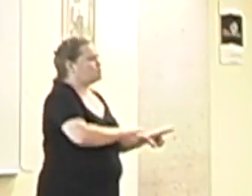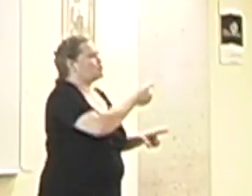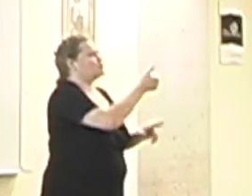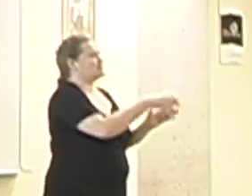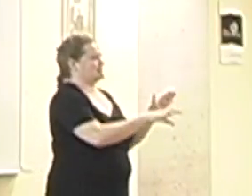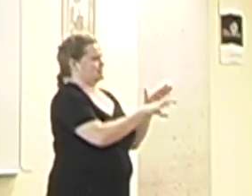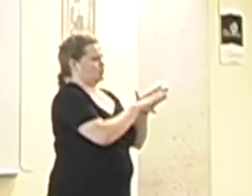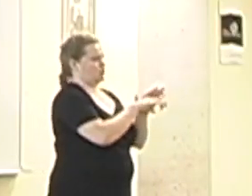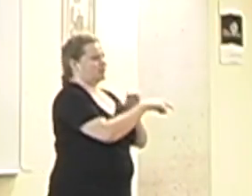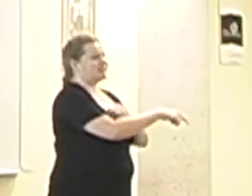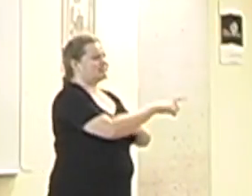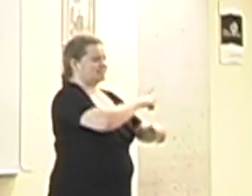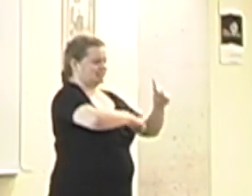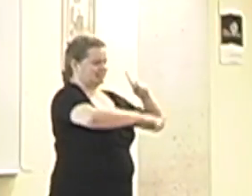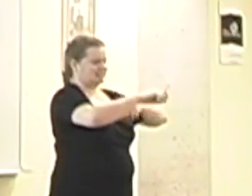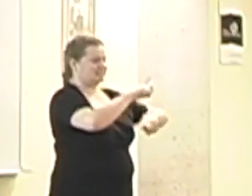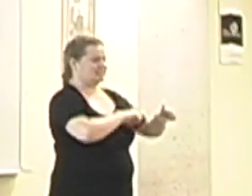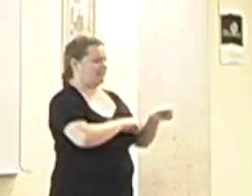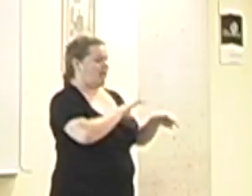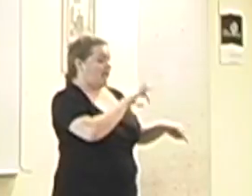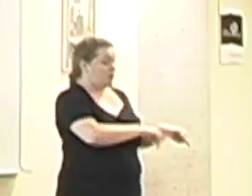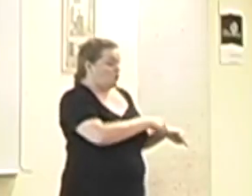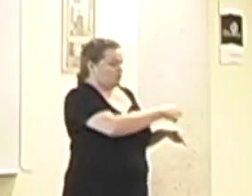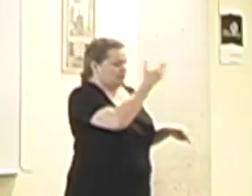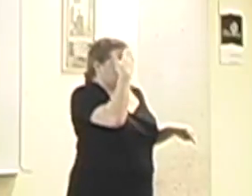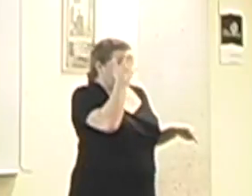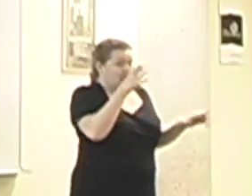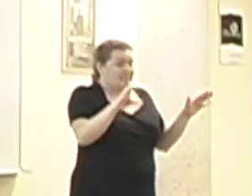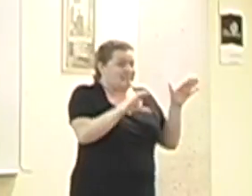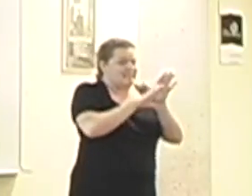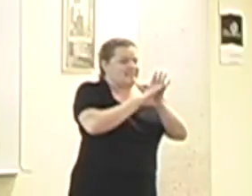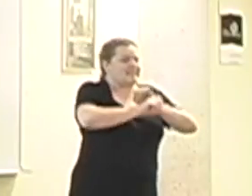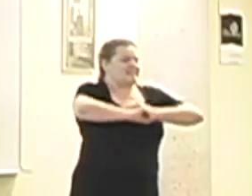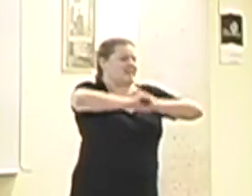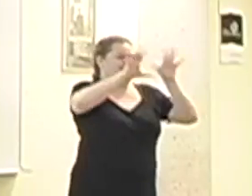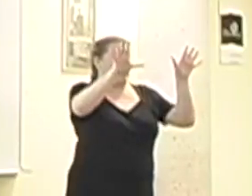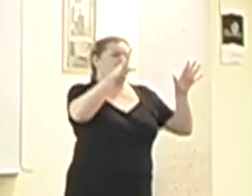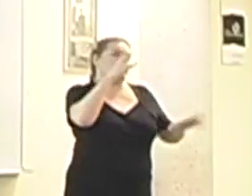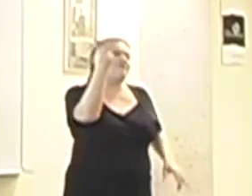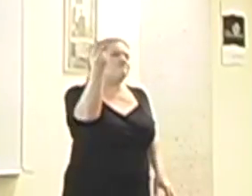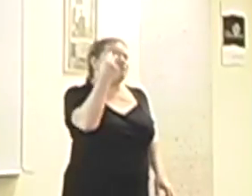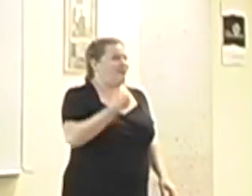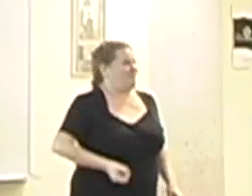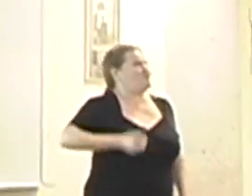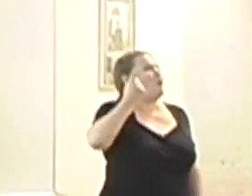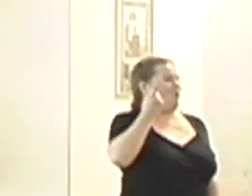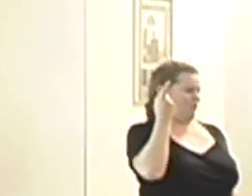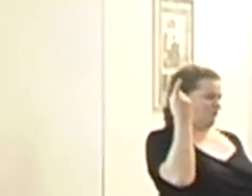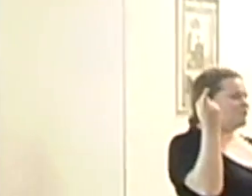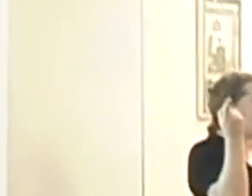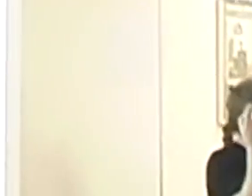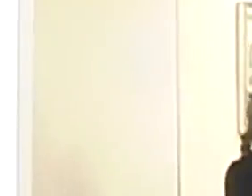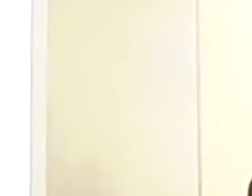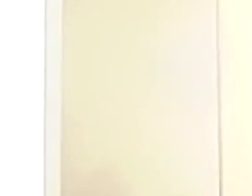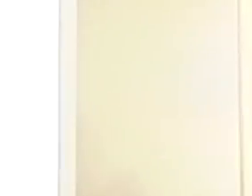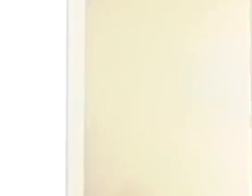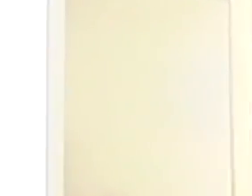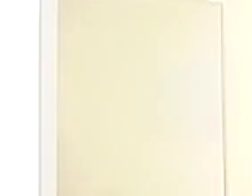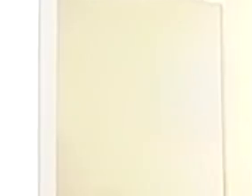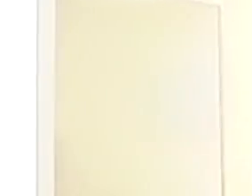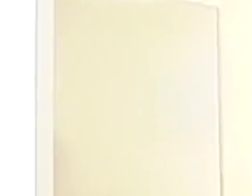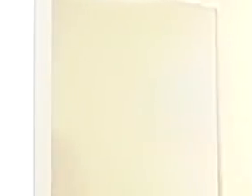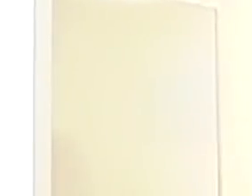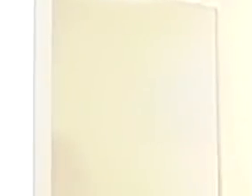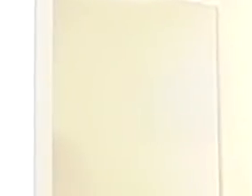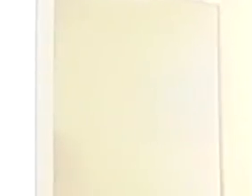are the only ones that are going to be understood by the parent. So when a child has no conventional forms in